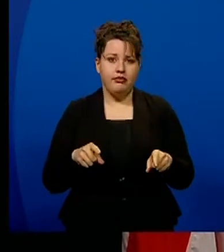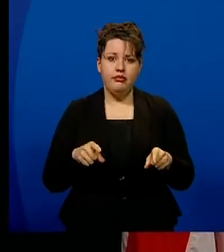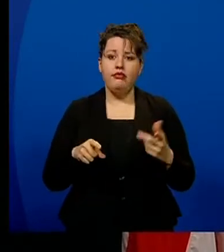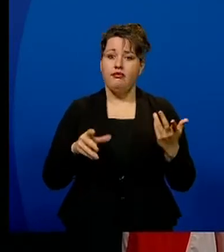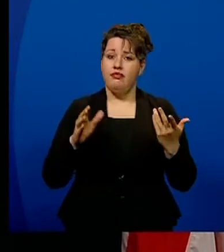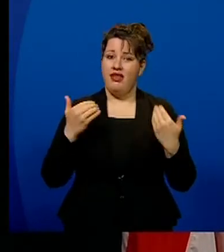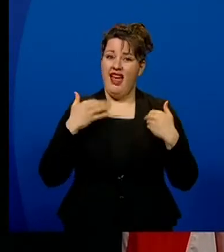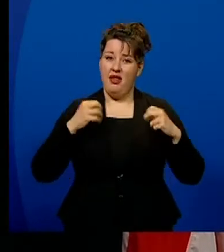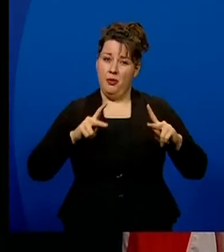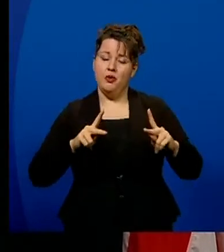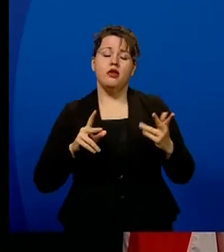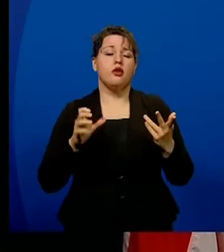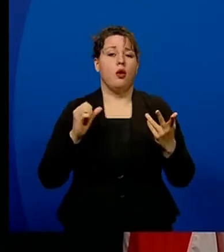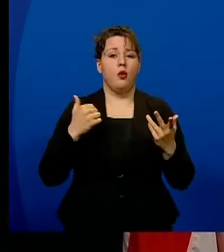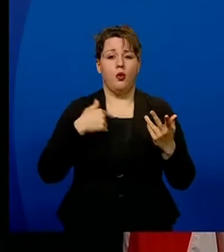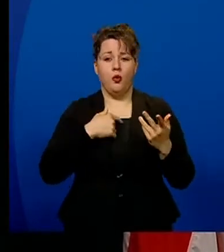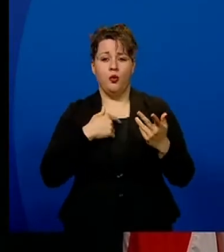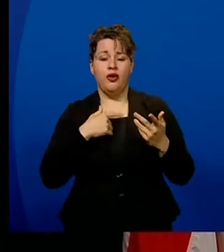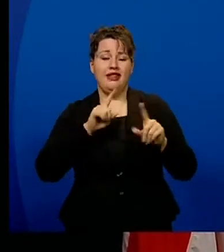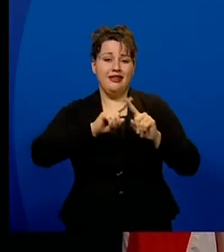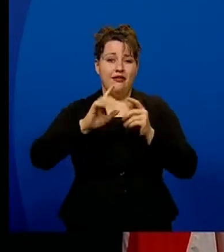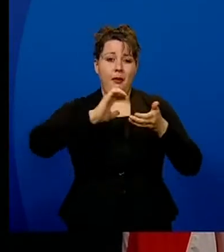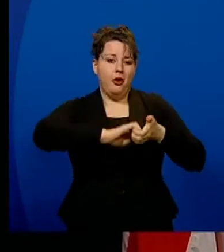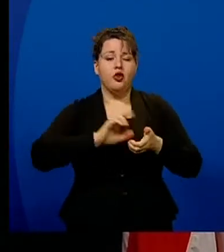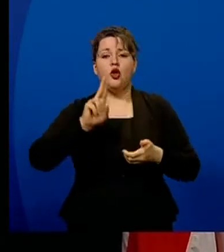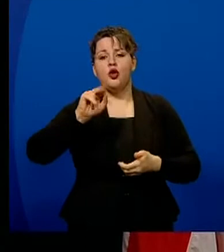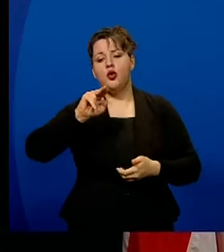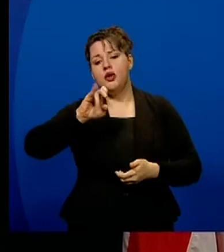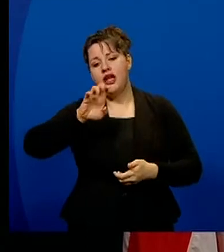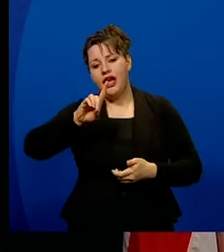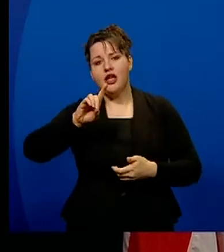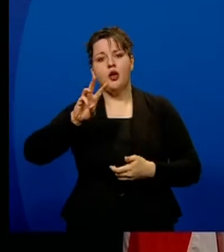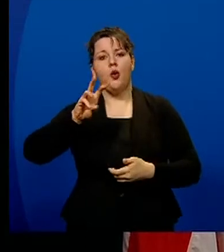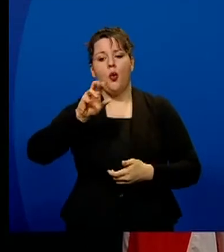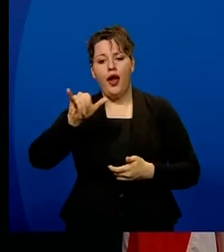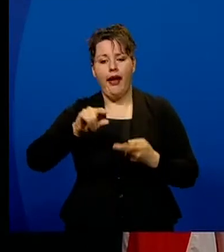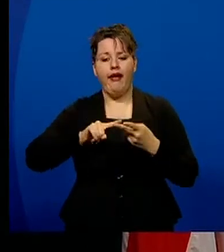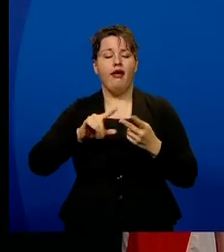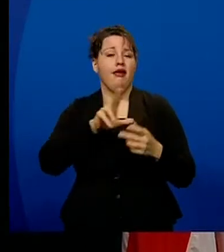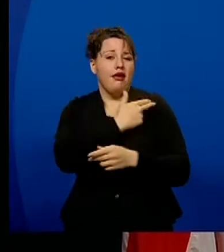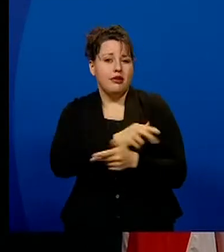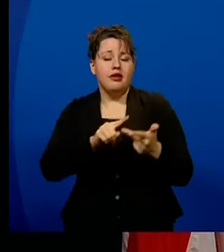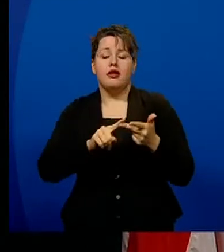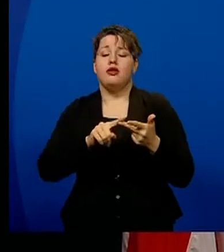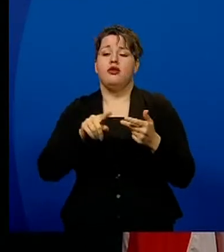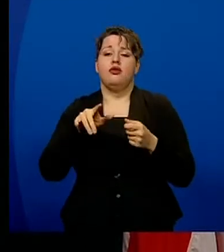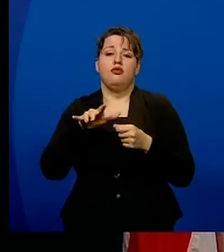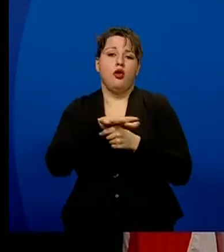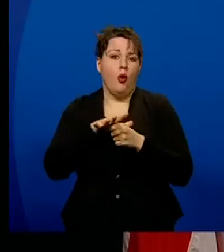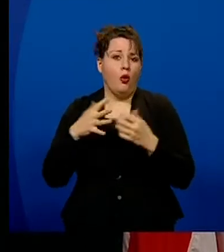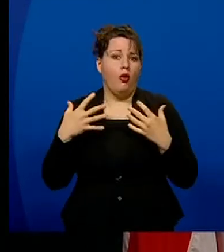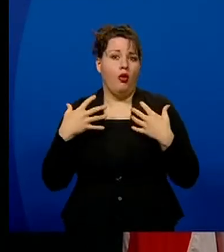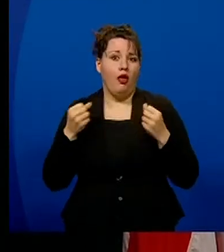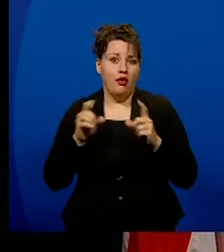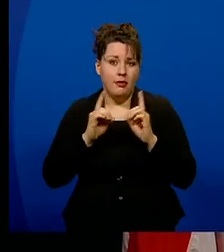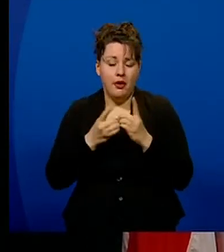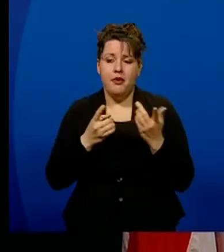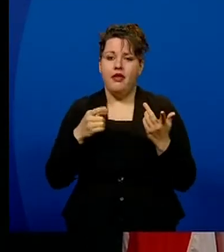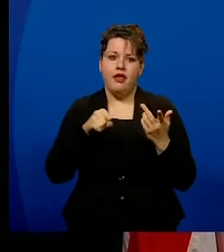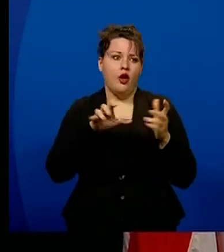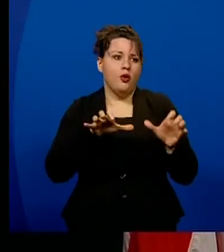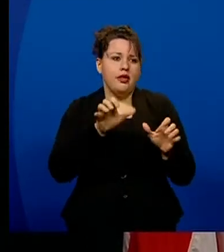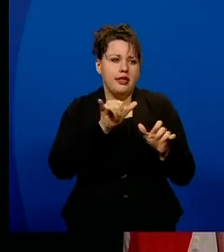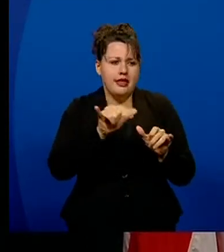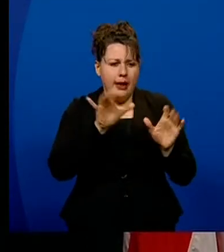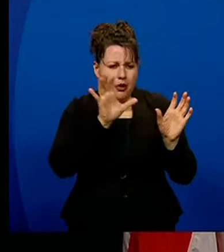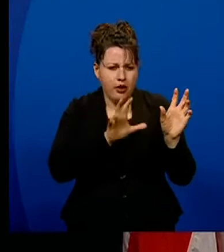we're working on different partners, whether it's United Way, whether it's our hospitals, our local public health. They're doing the same thing. We talked about